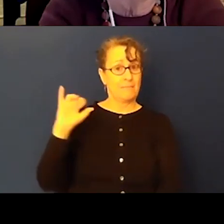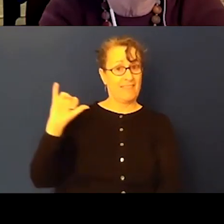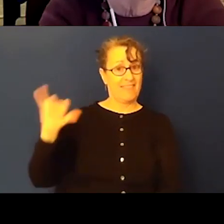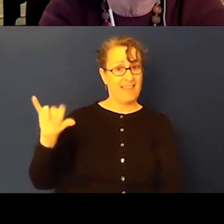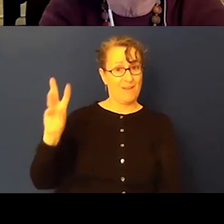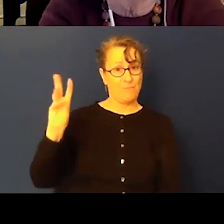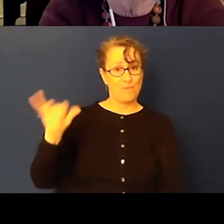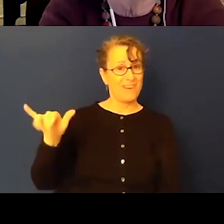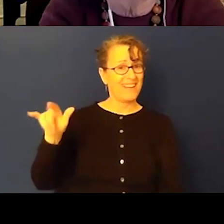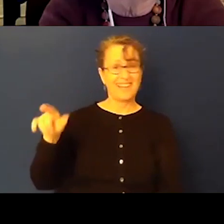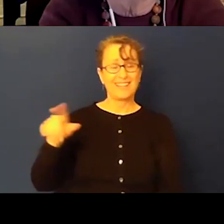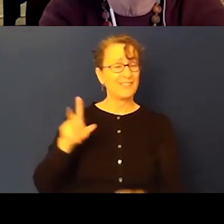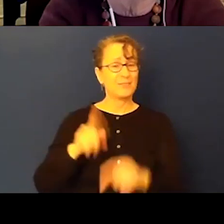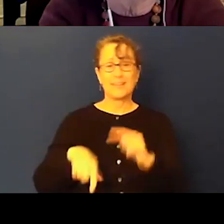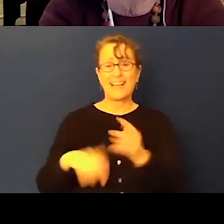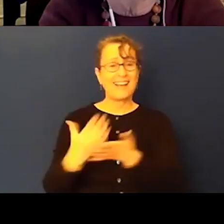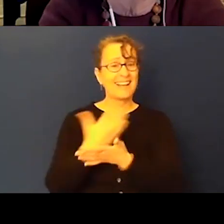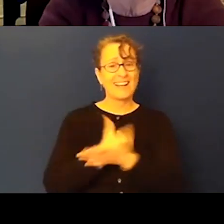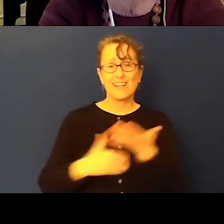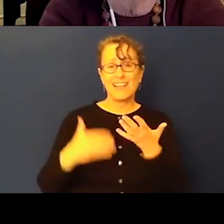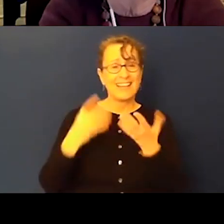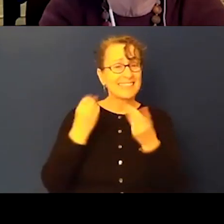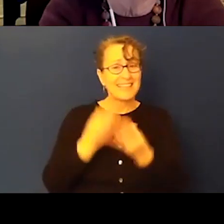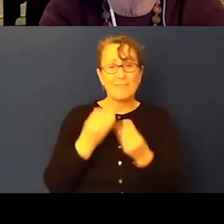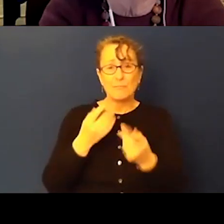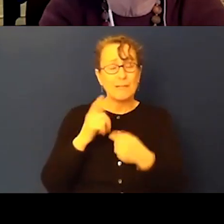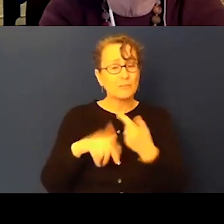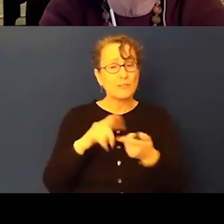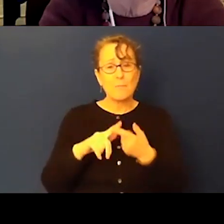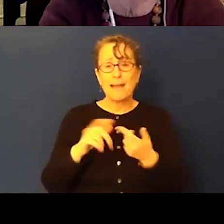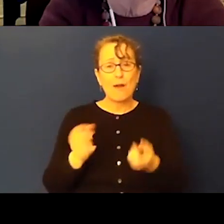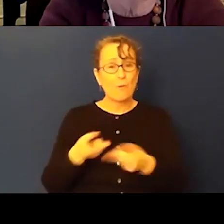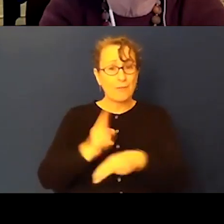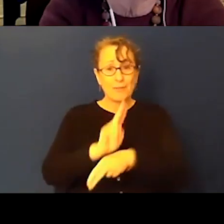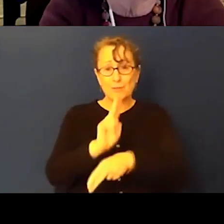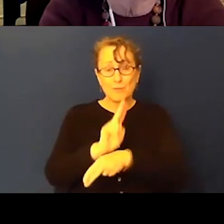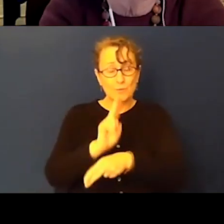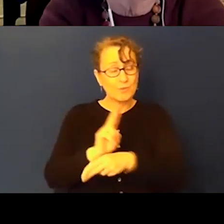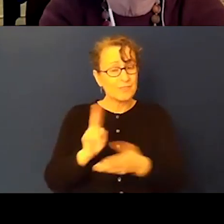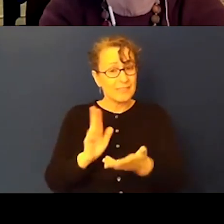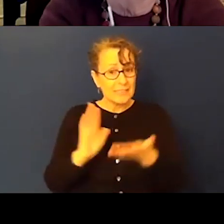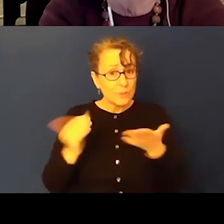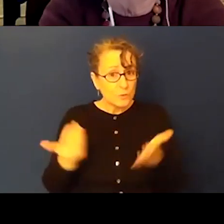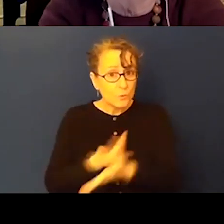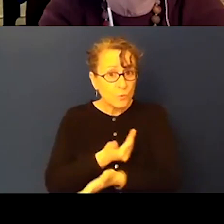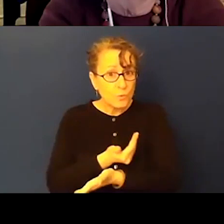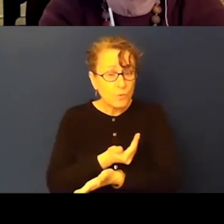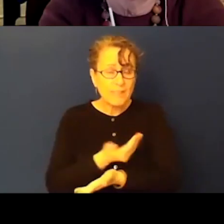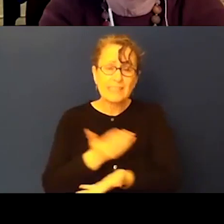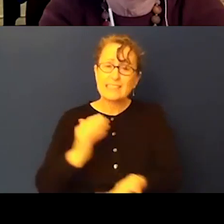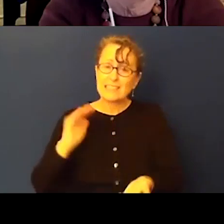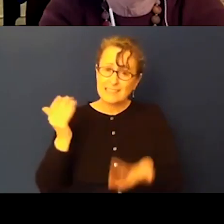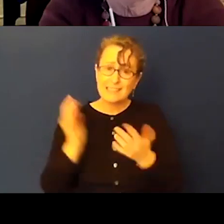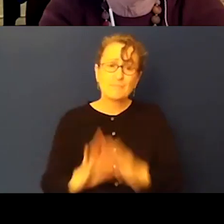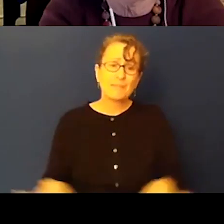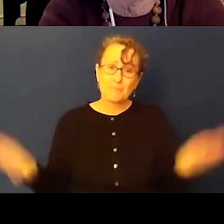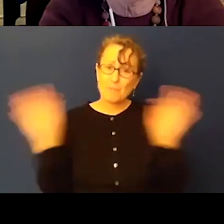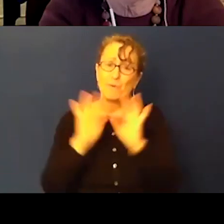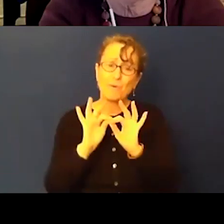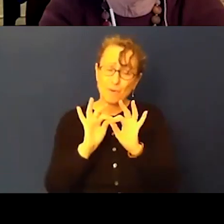data on it, which it being a new thing, is maybe a